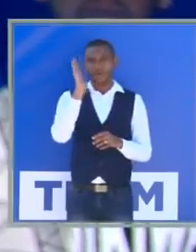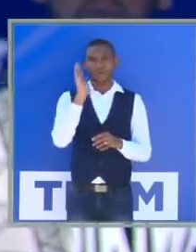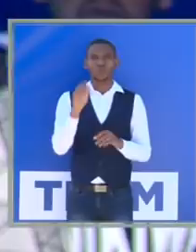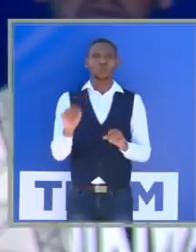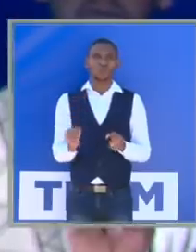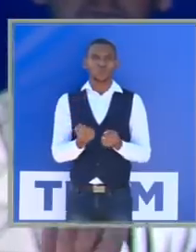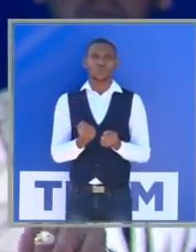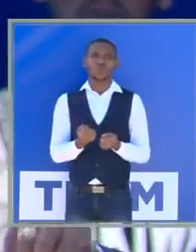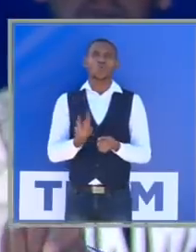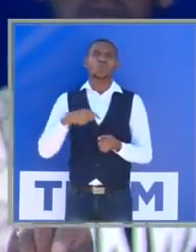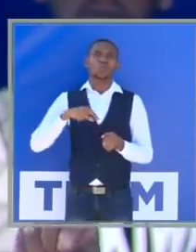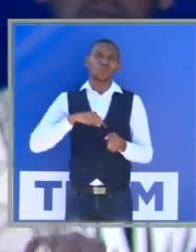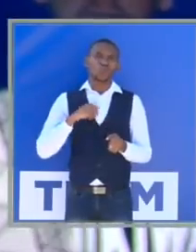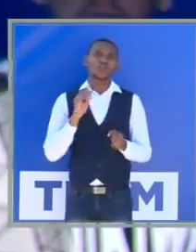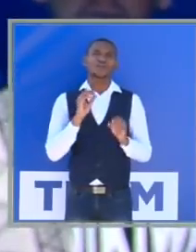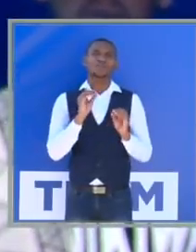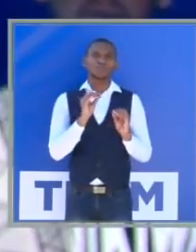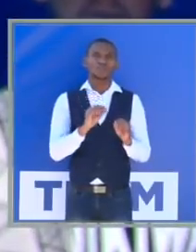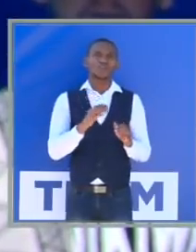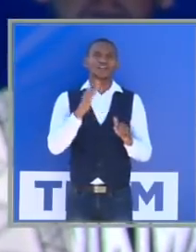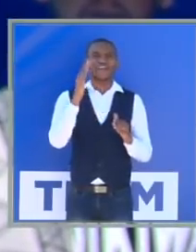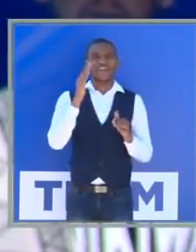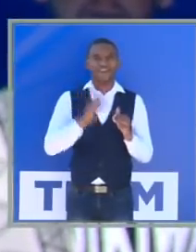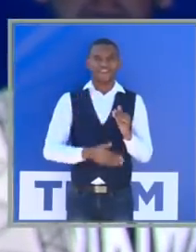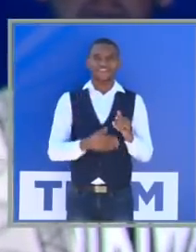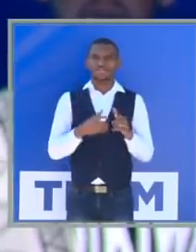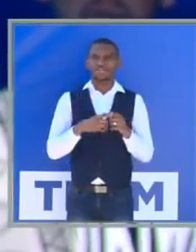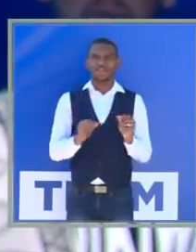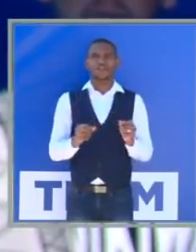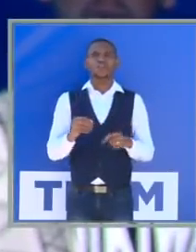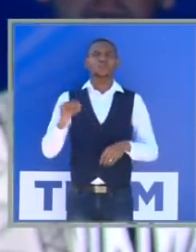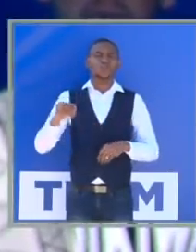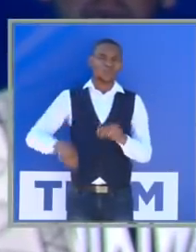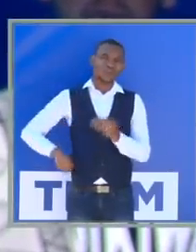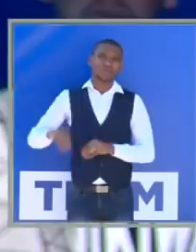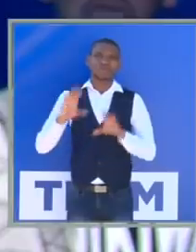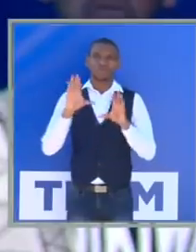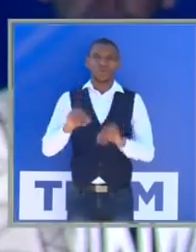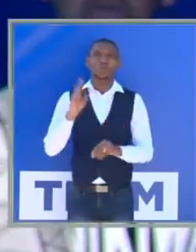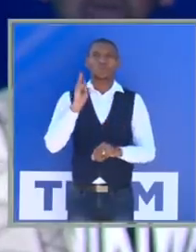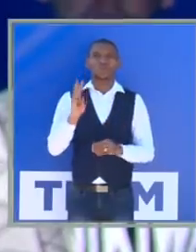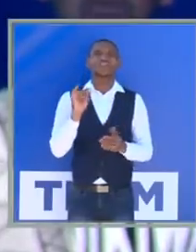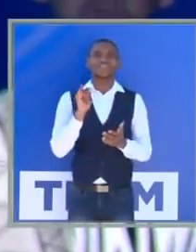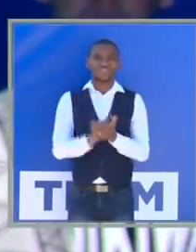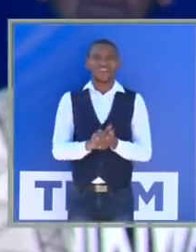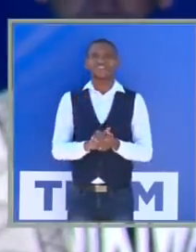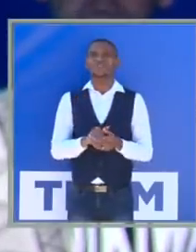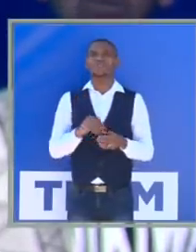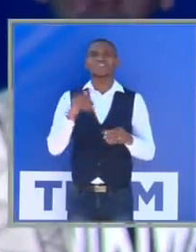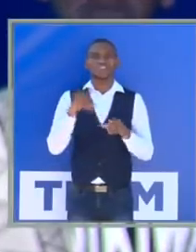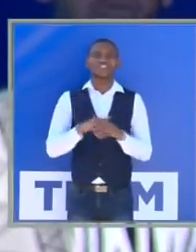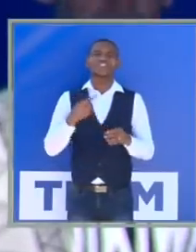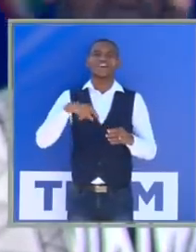do. We are going to put an end to the corruption that has ruined our country